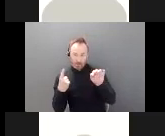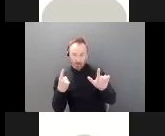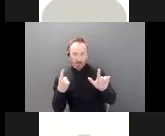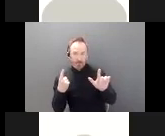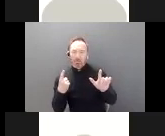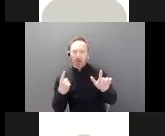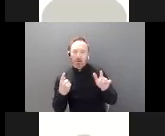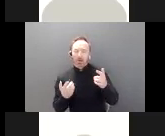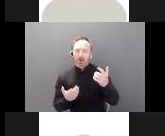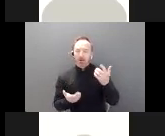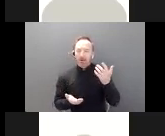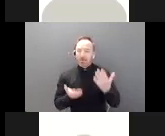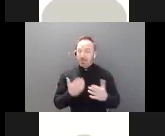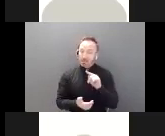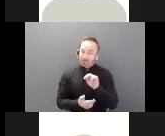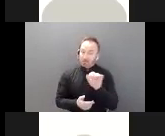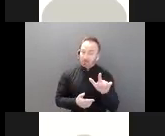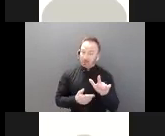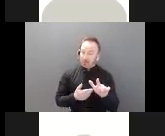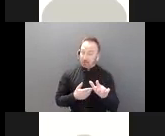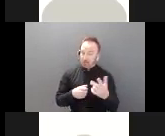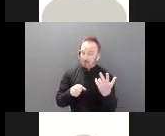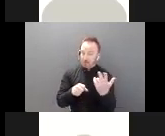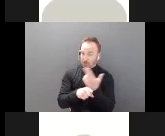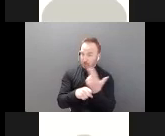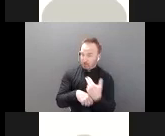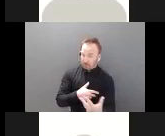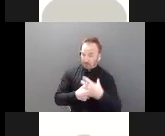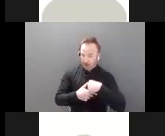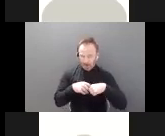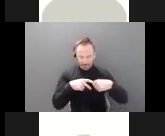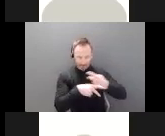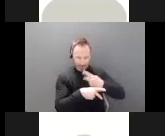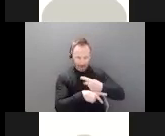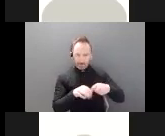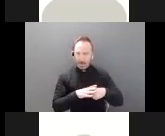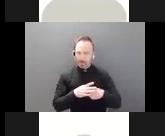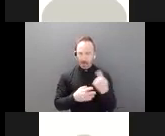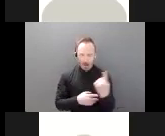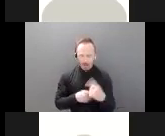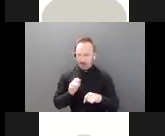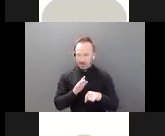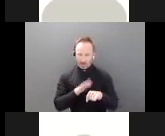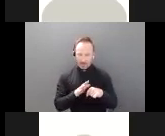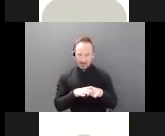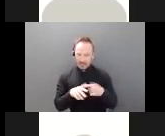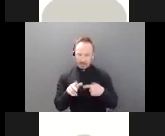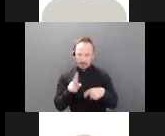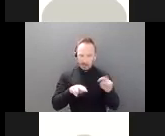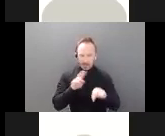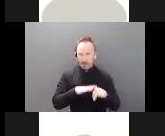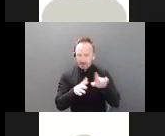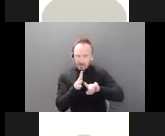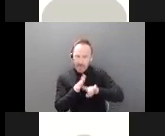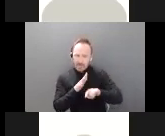we may also and are required to screen at all times. So I want to make that clear about the importance of domestic